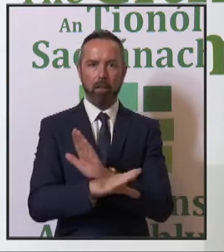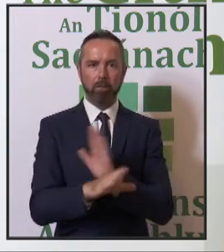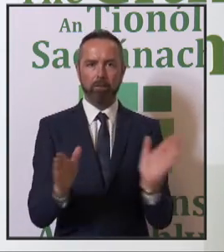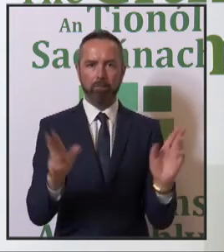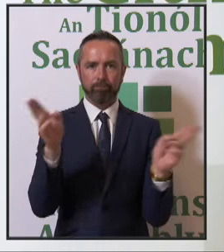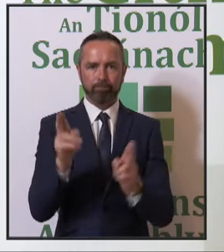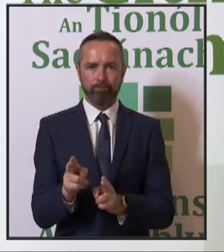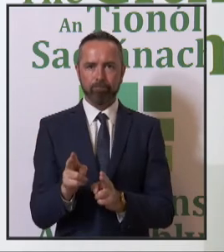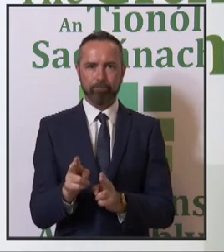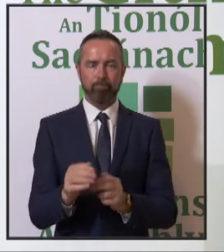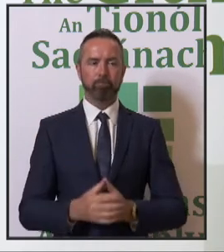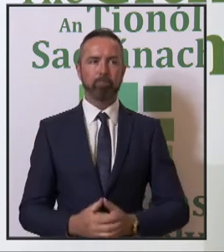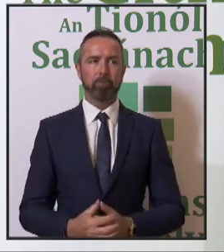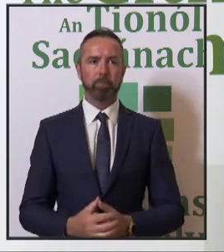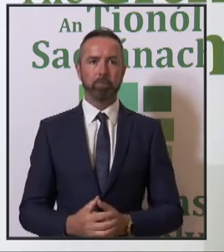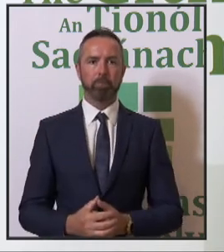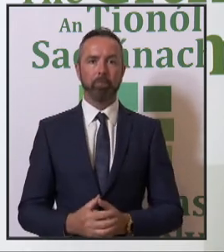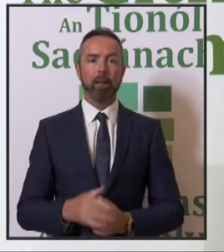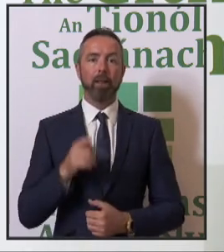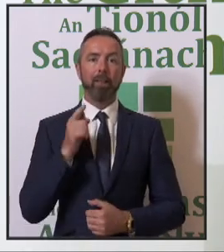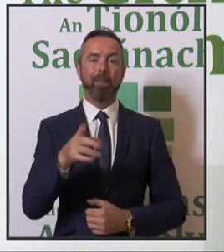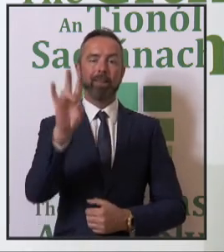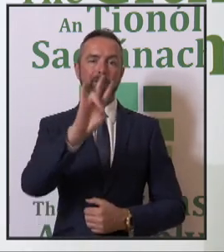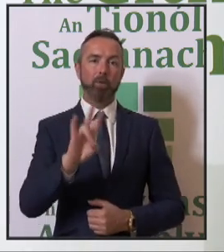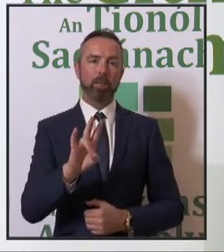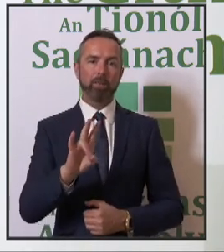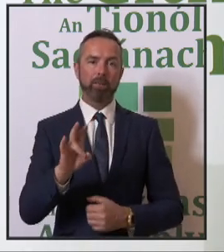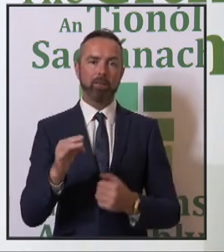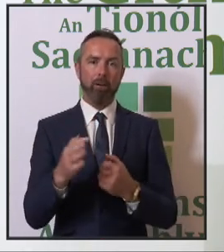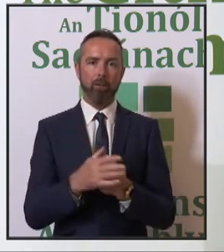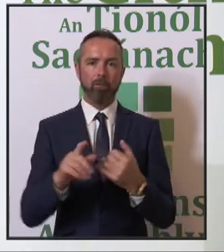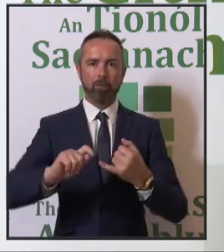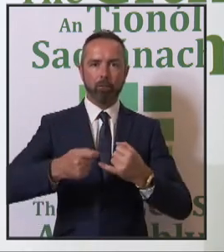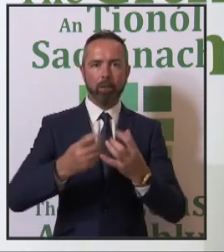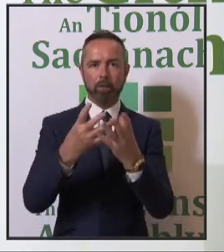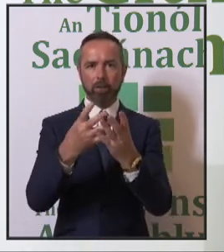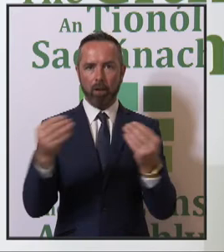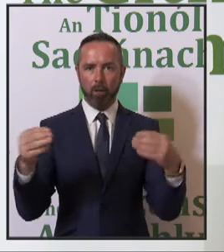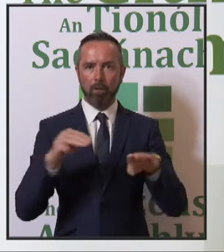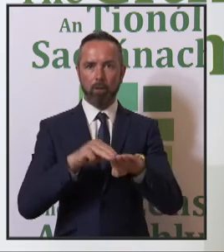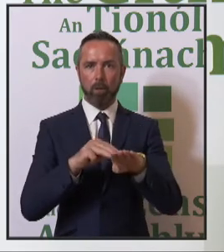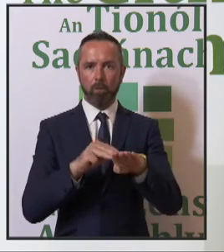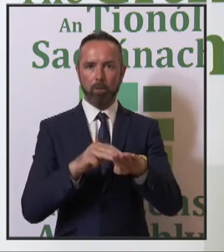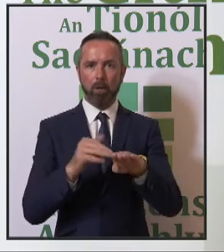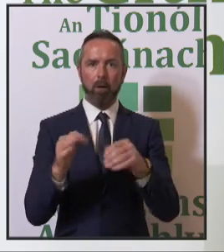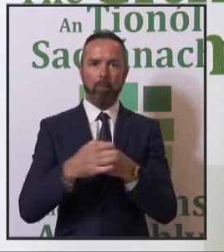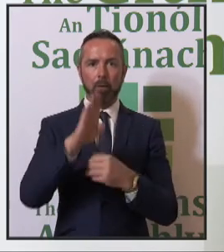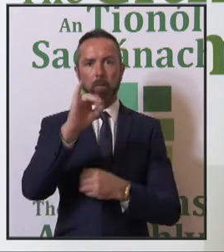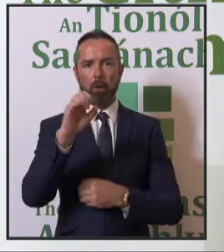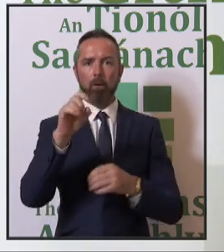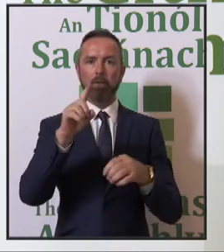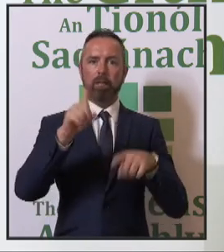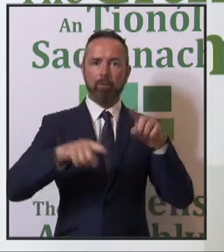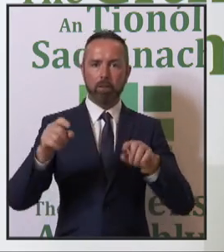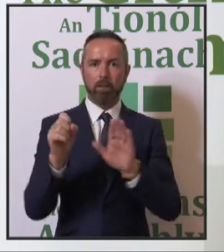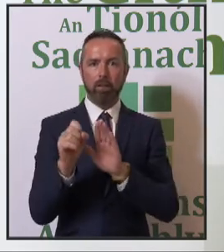ar ciol agus ar litriacht. This question of solving the crisis of biodiversity loss may well belie the challenging nature of